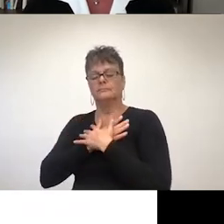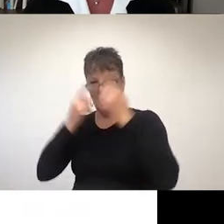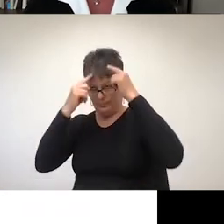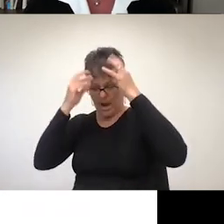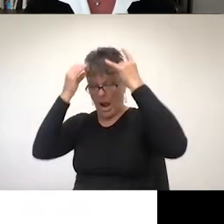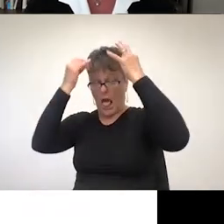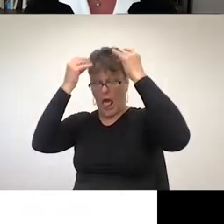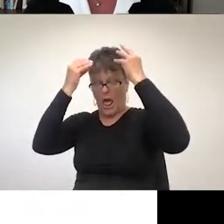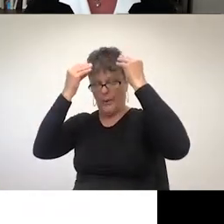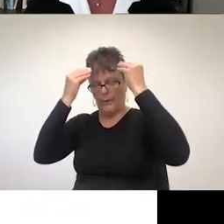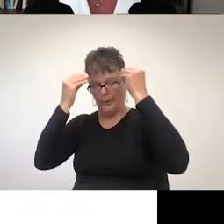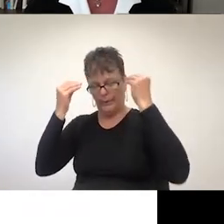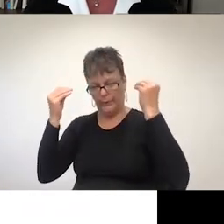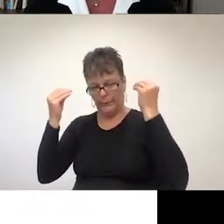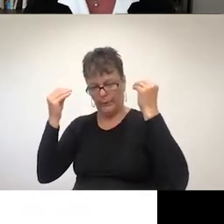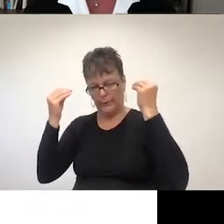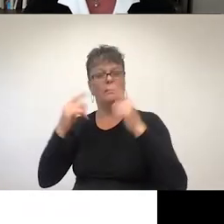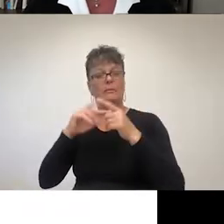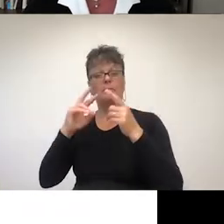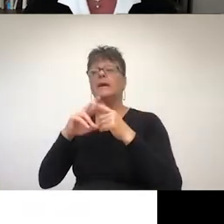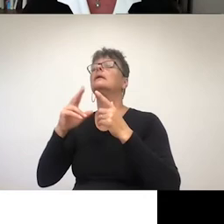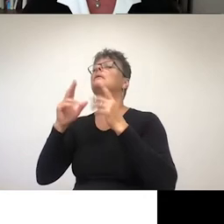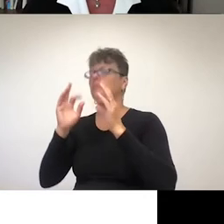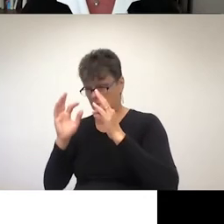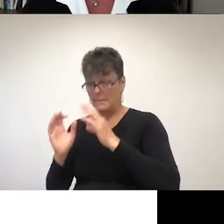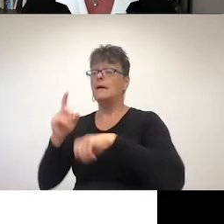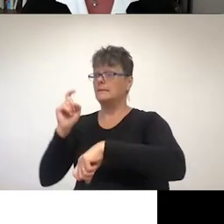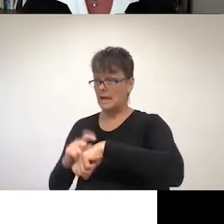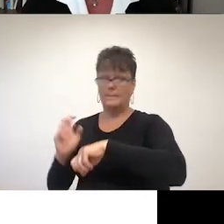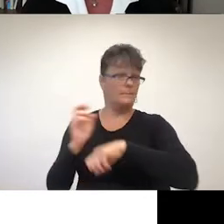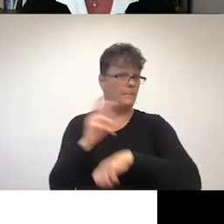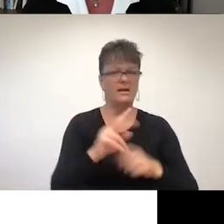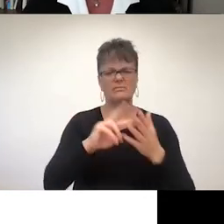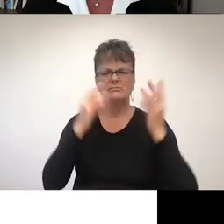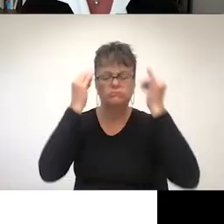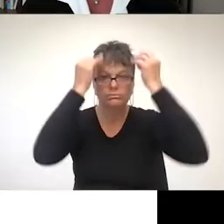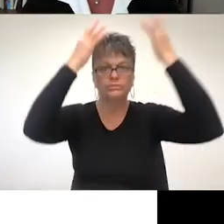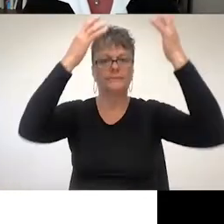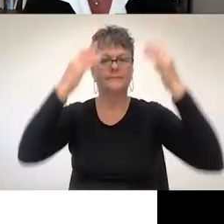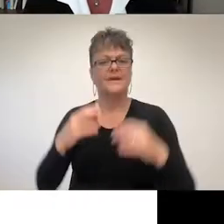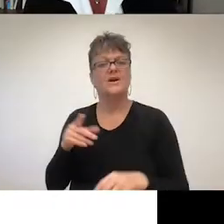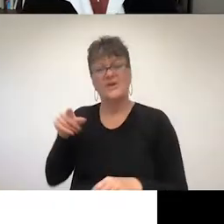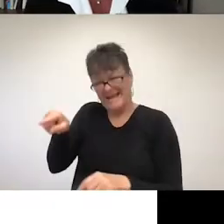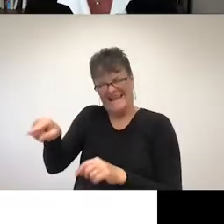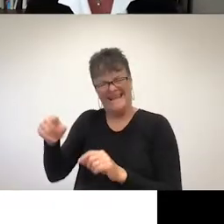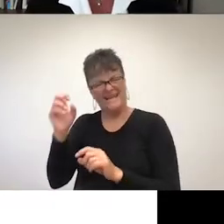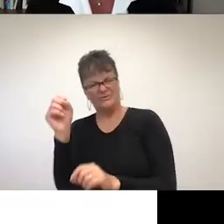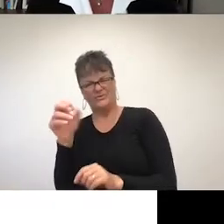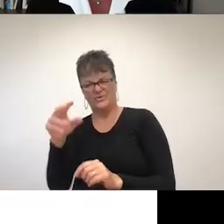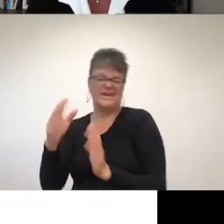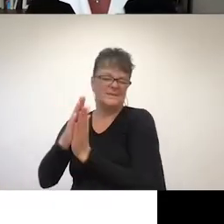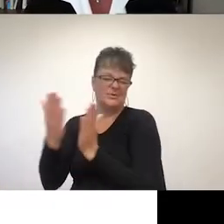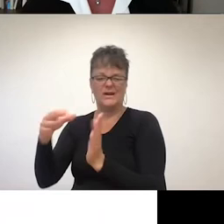to work. He presents lots of case studies of really prolific people in history who, like Charles Darwin is one example, who would only work for like